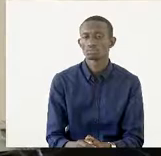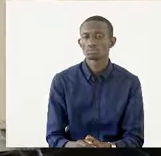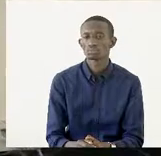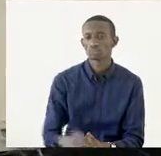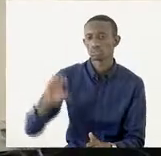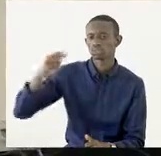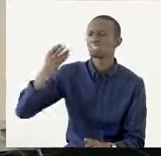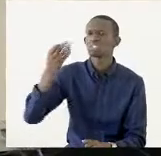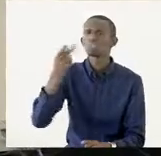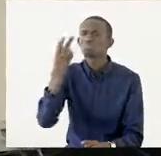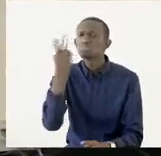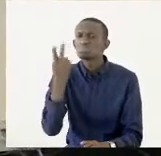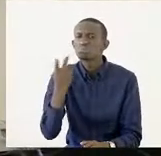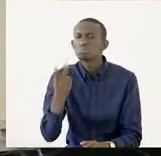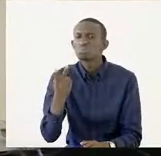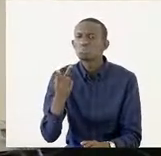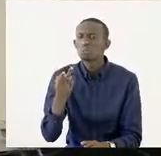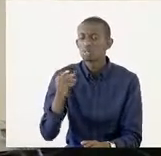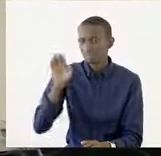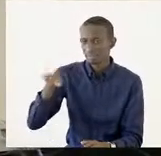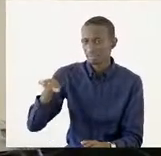these two compounds.